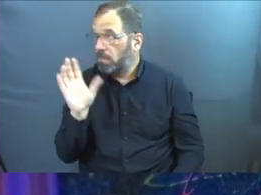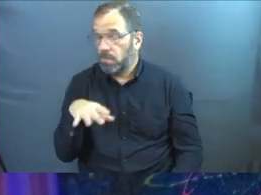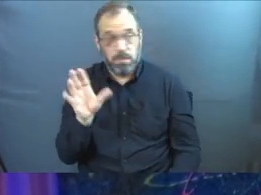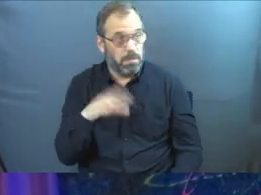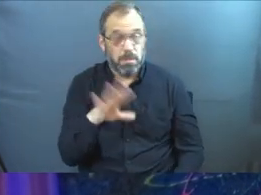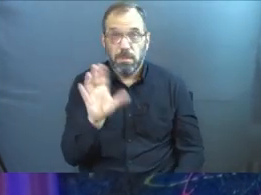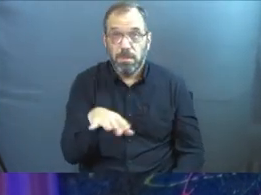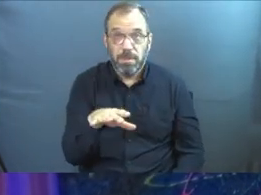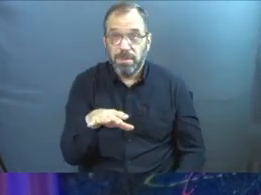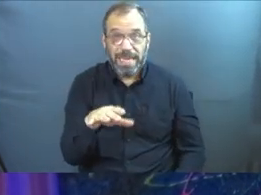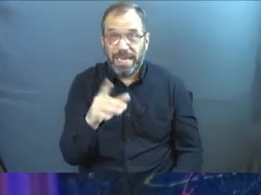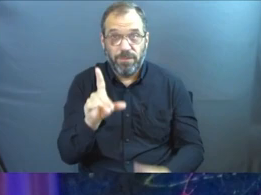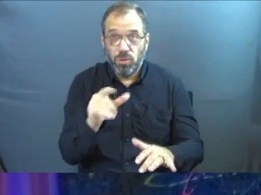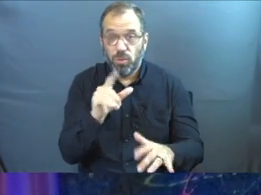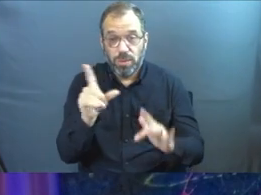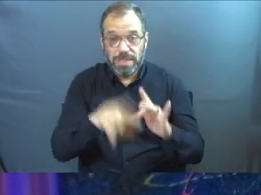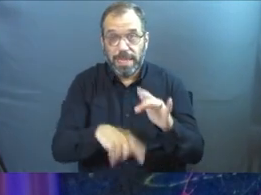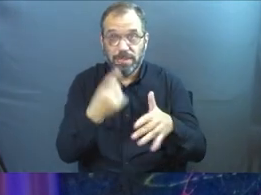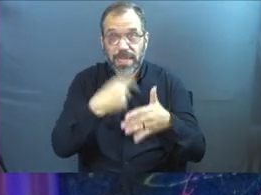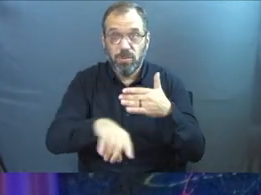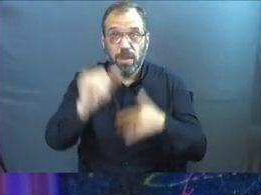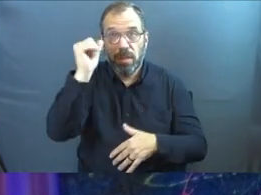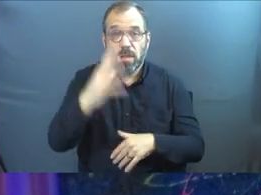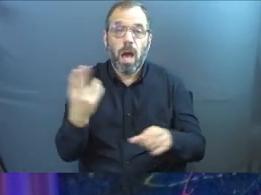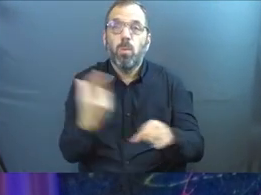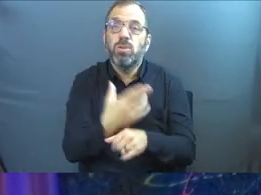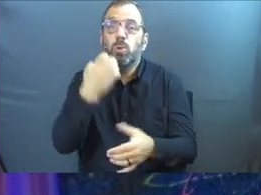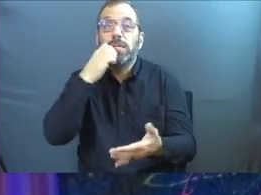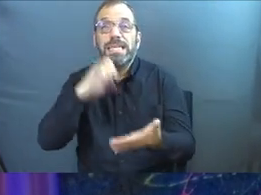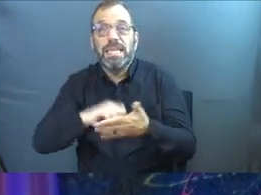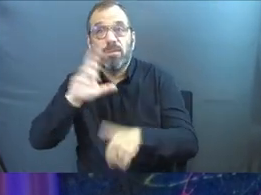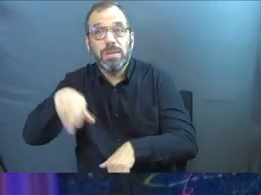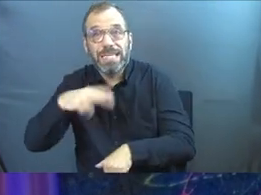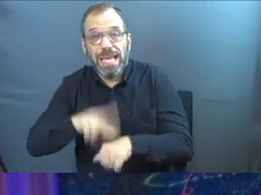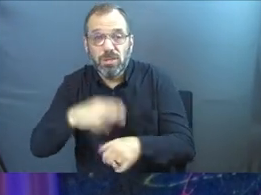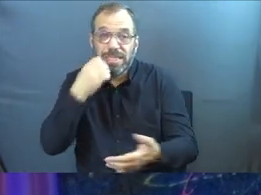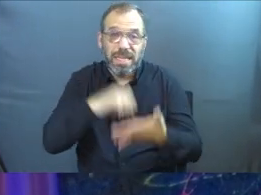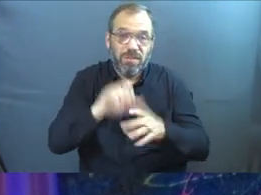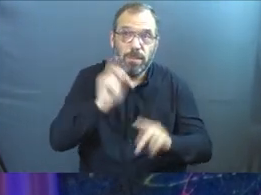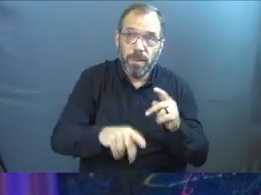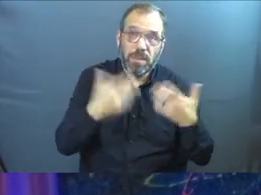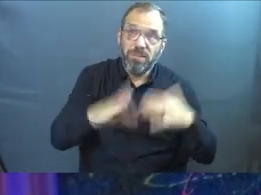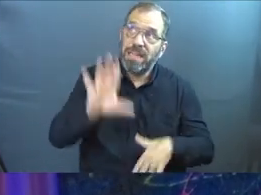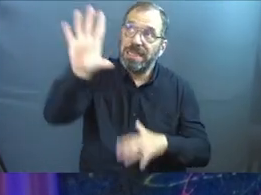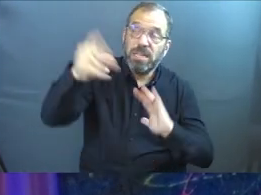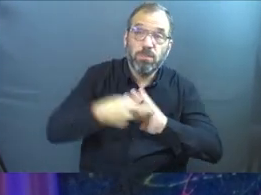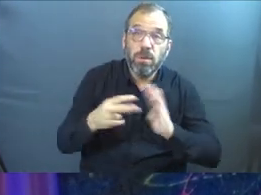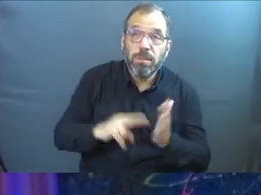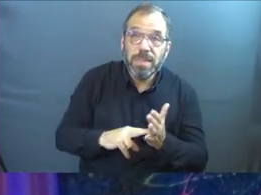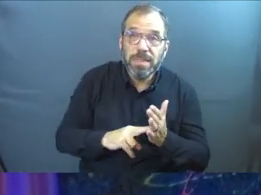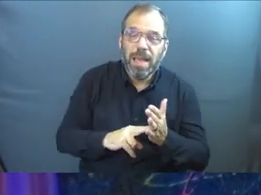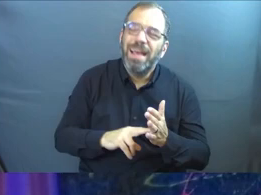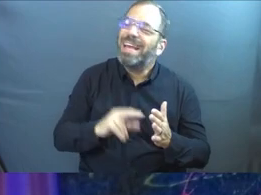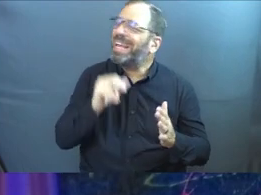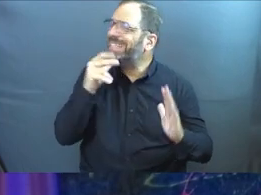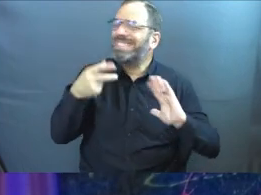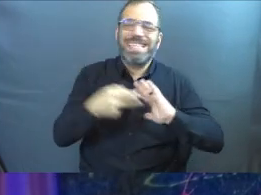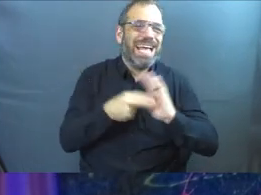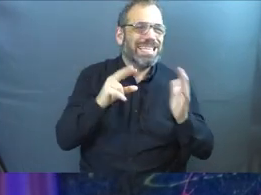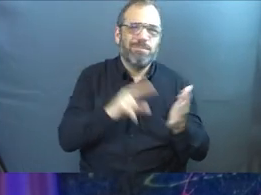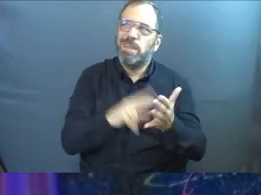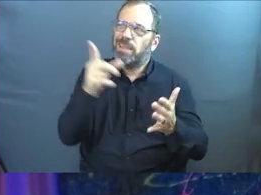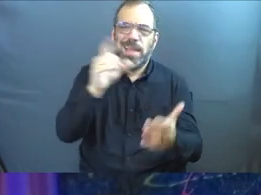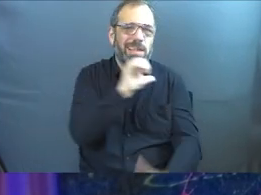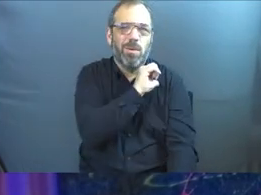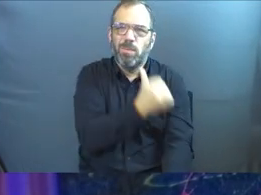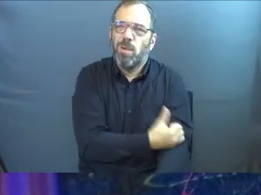really, really quick in case you're not here next week. God will sometimes use evil nations and evil people to accomplish his purposes. But it does not mean that he endorses